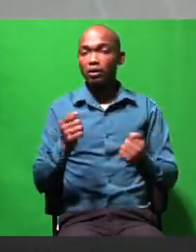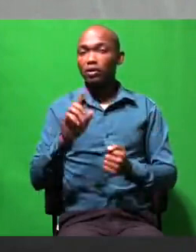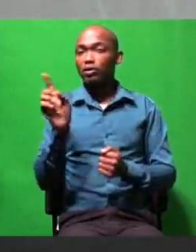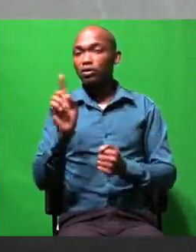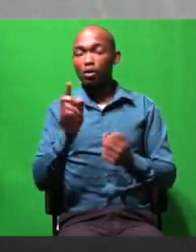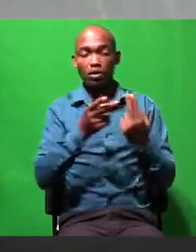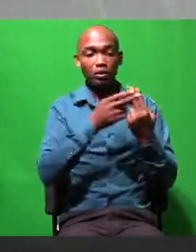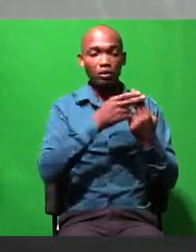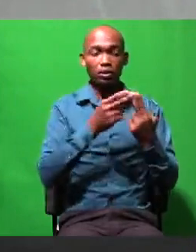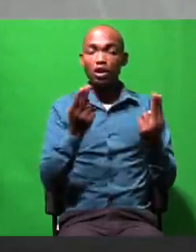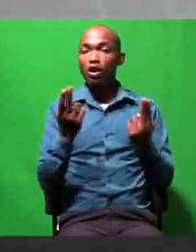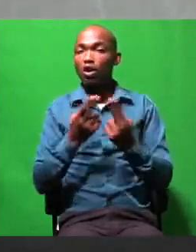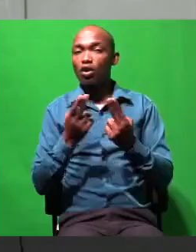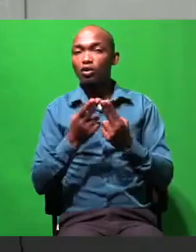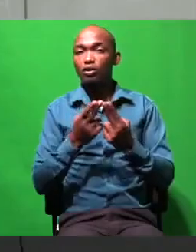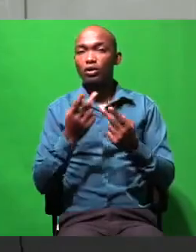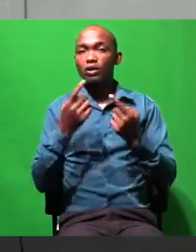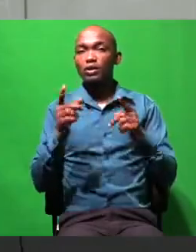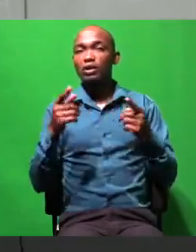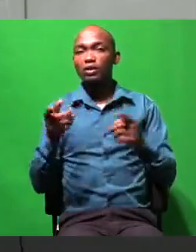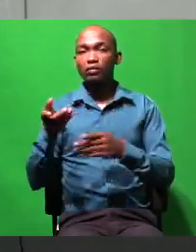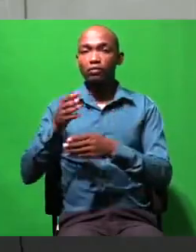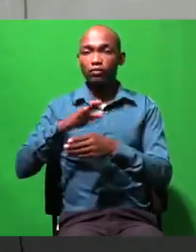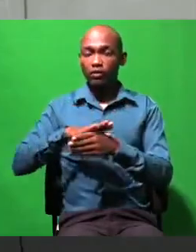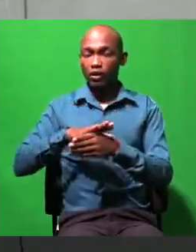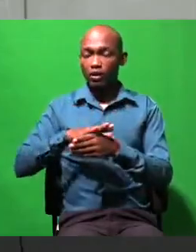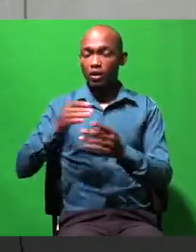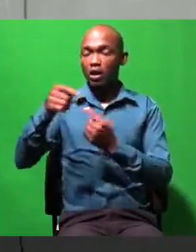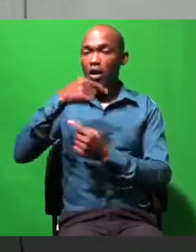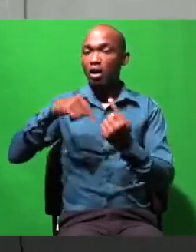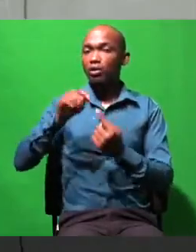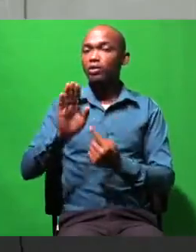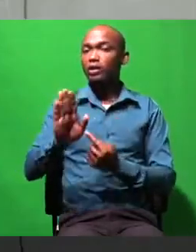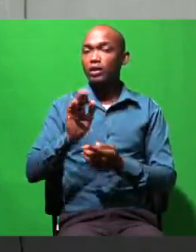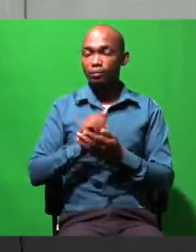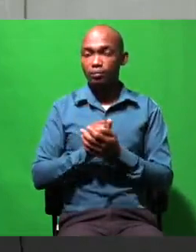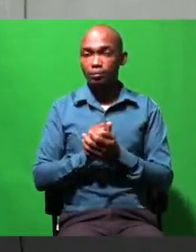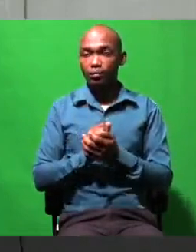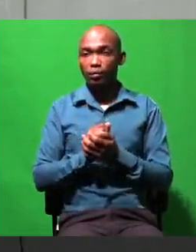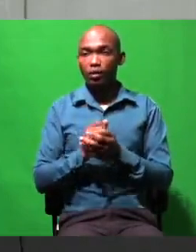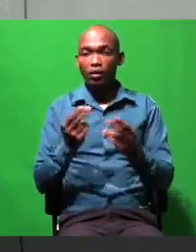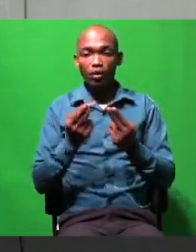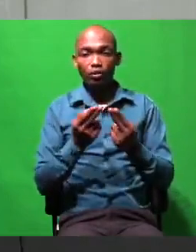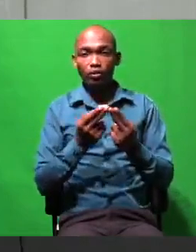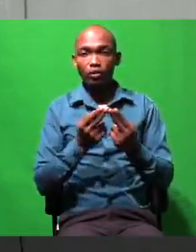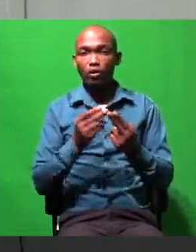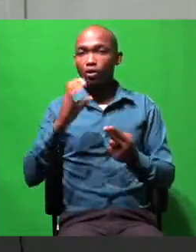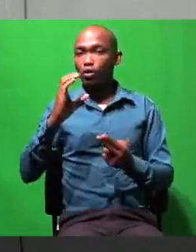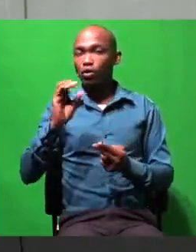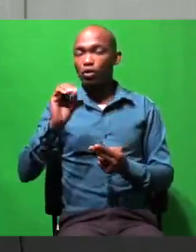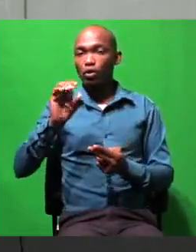Not only doctors, but there are different fields around them. cosmetic